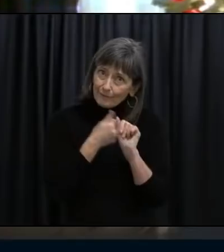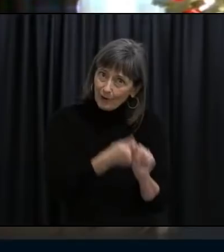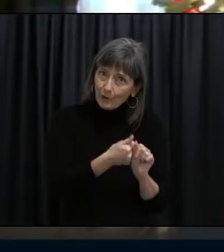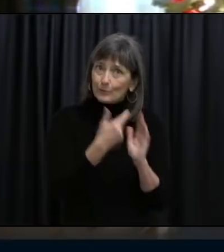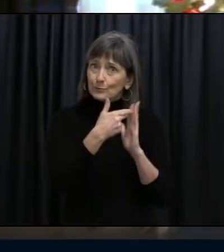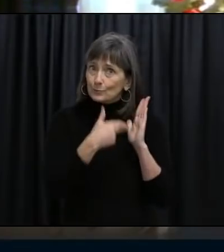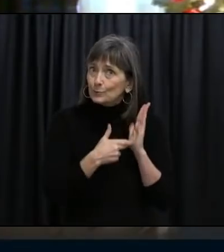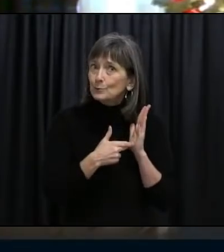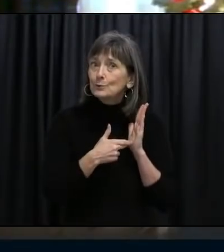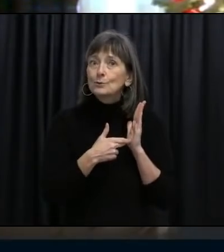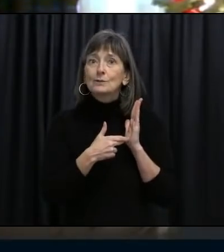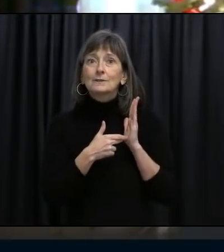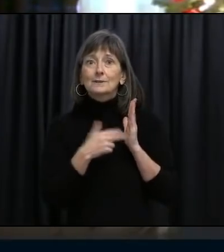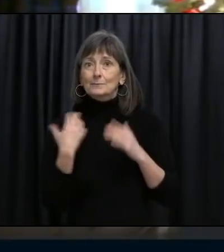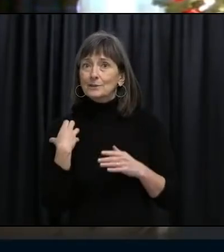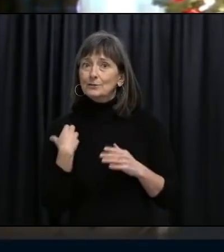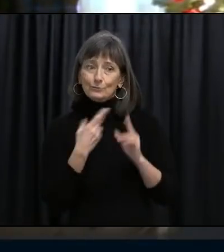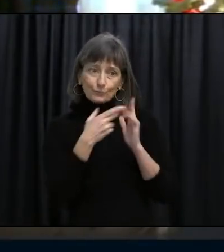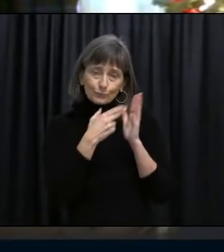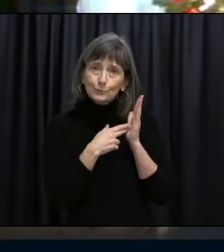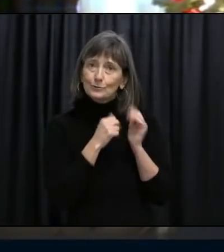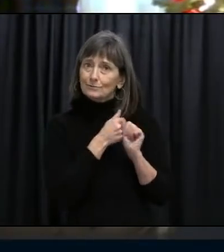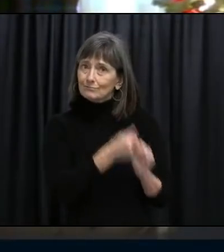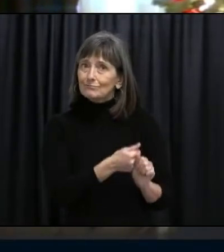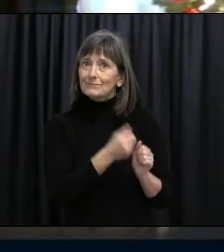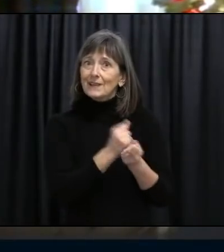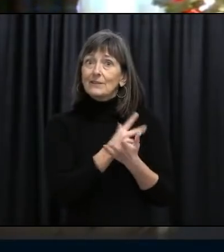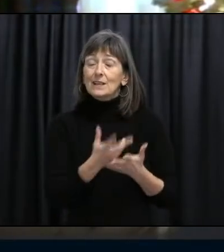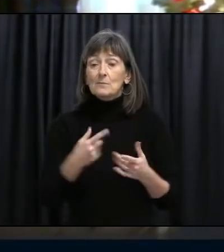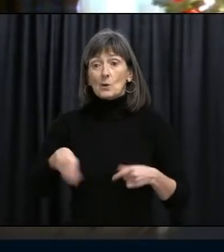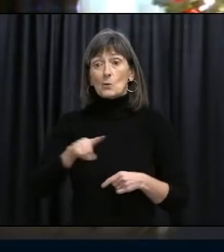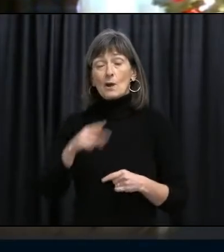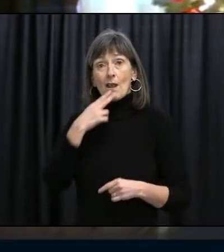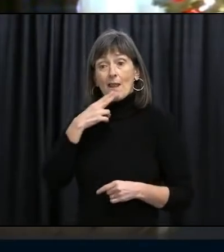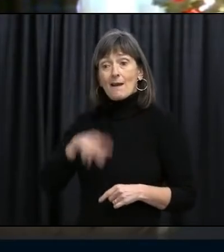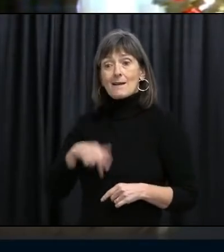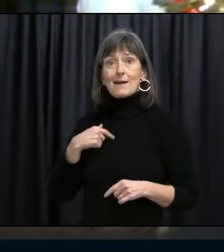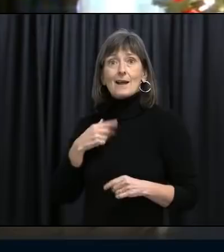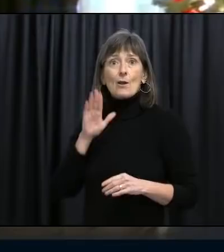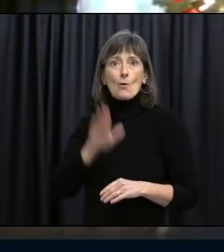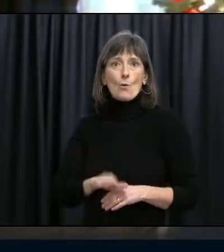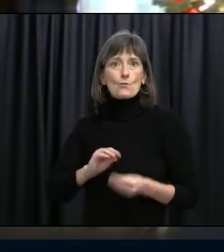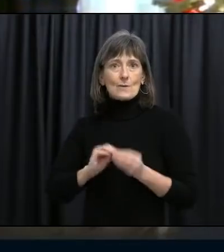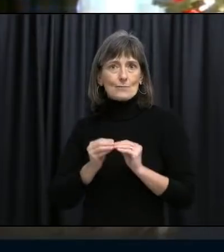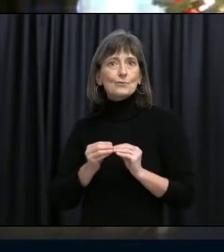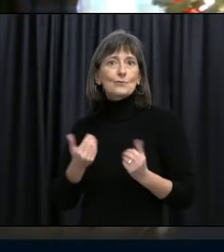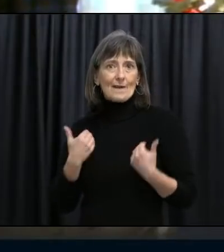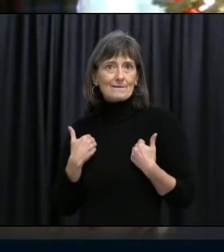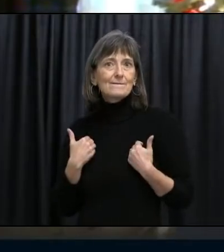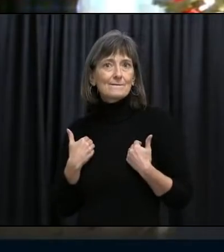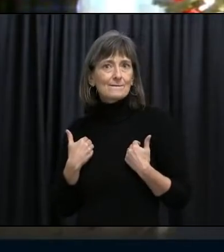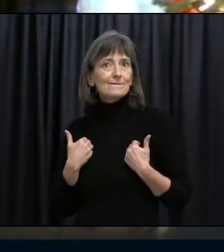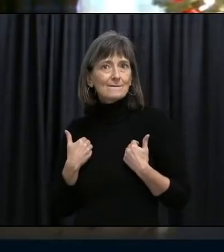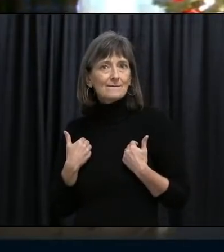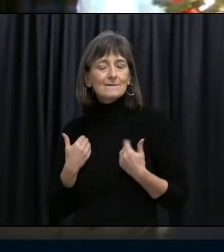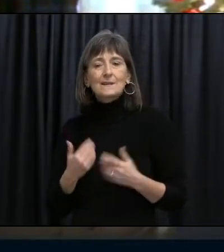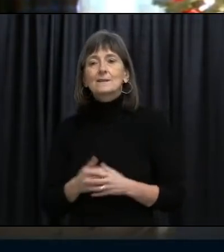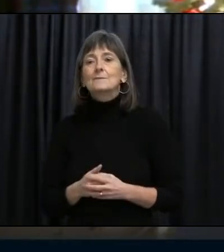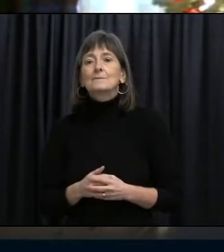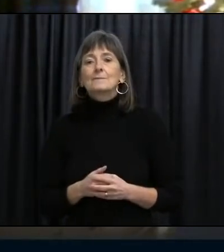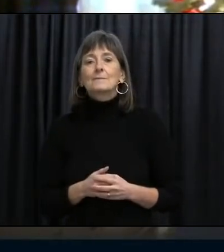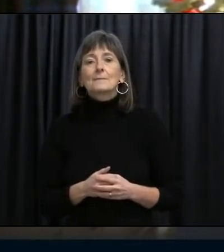Haggie, and all the public health officials, our numbers have luckily been low per capita. That doesn't